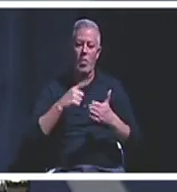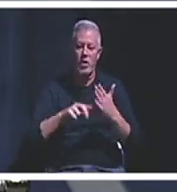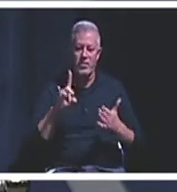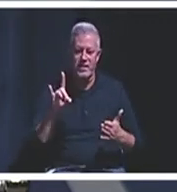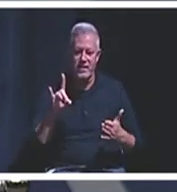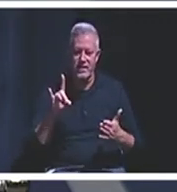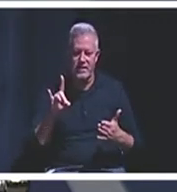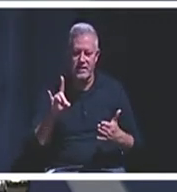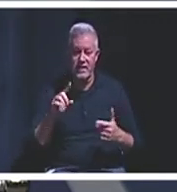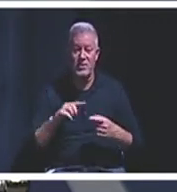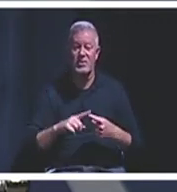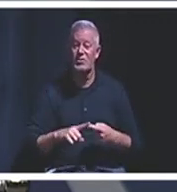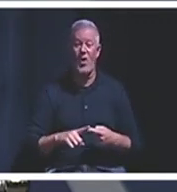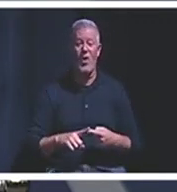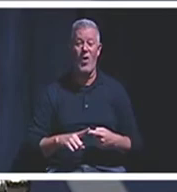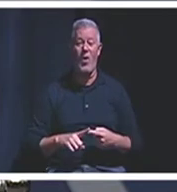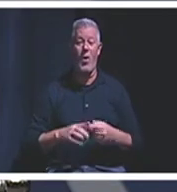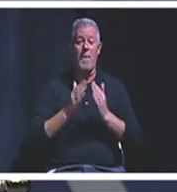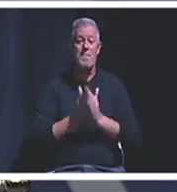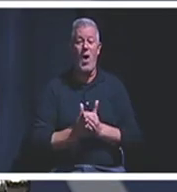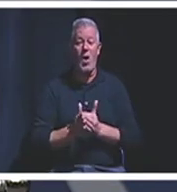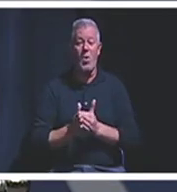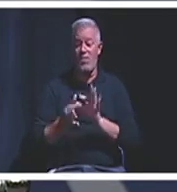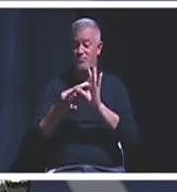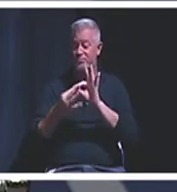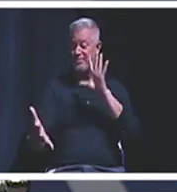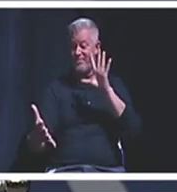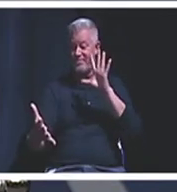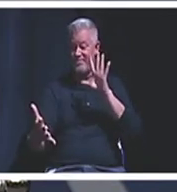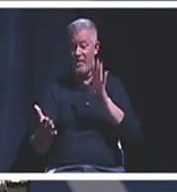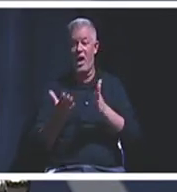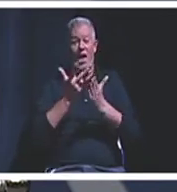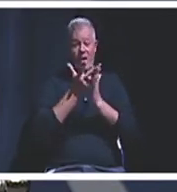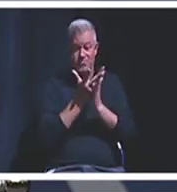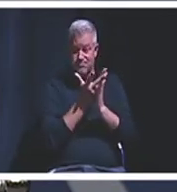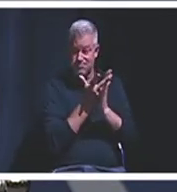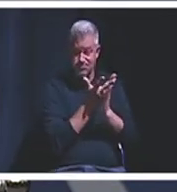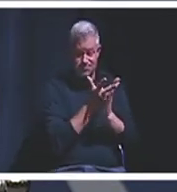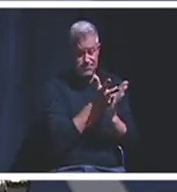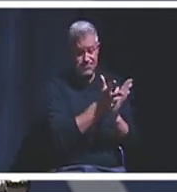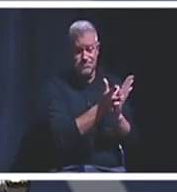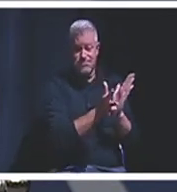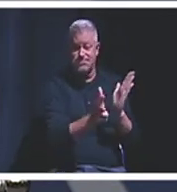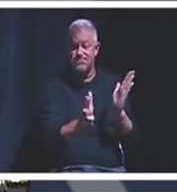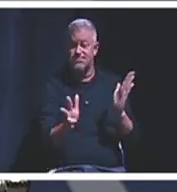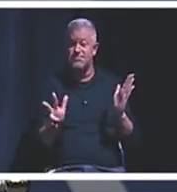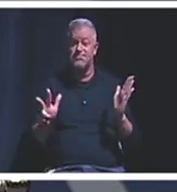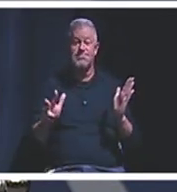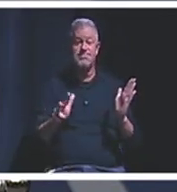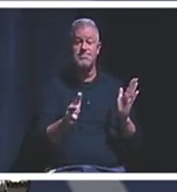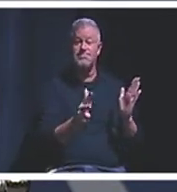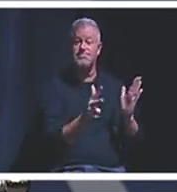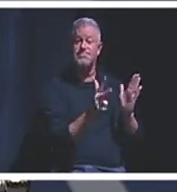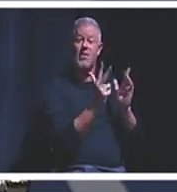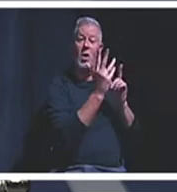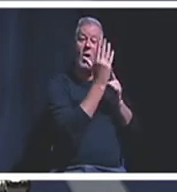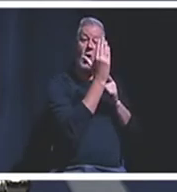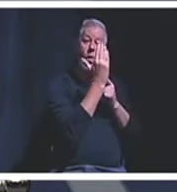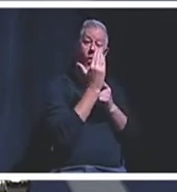off the bowlines, sail away from the safe harbor, catch the trade winds in your